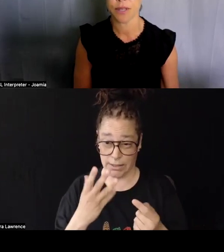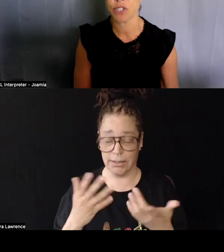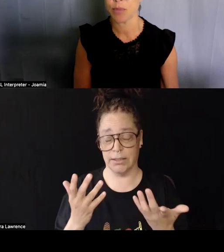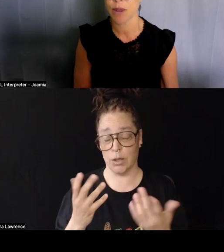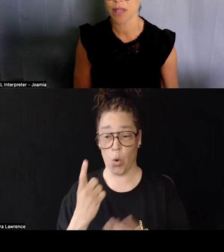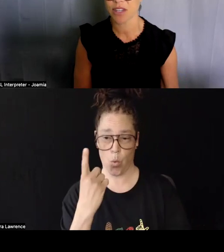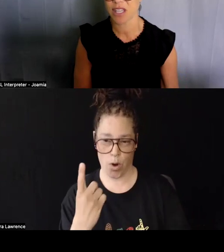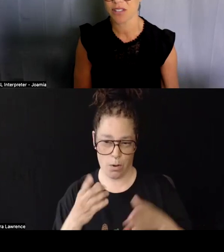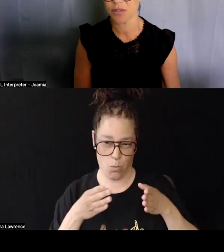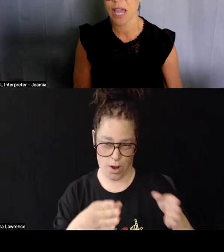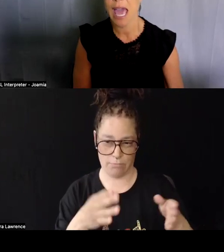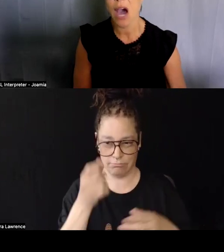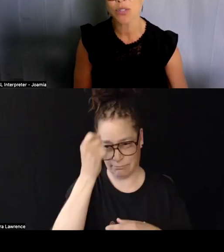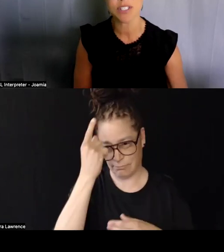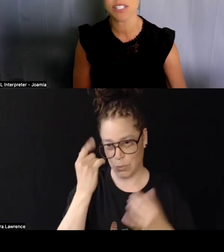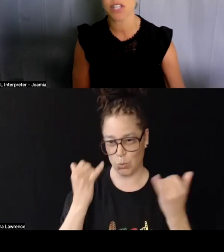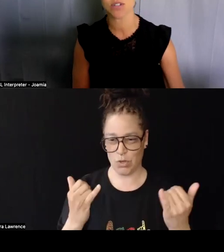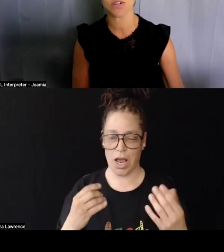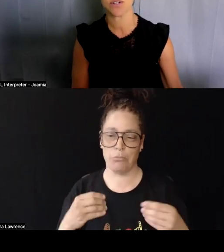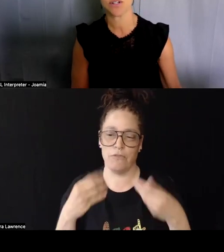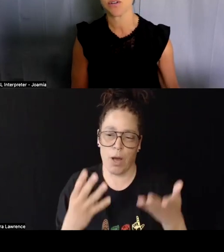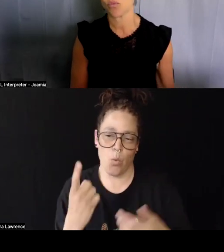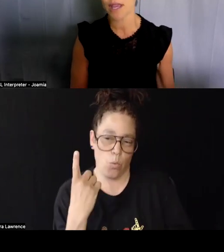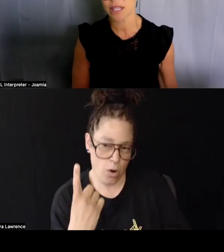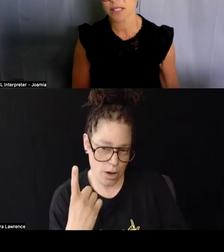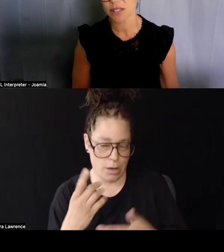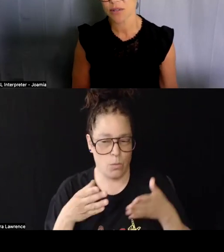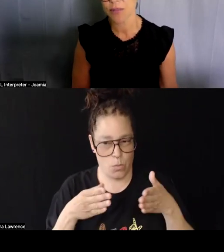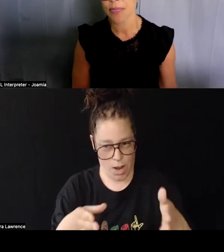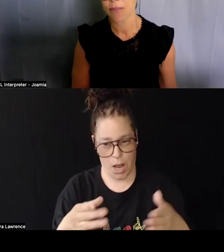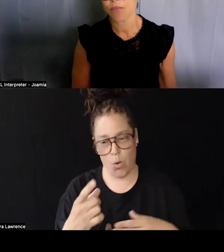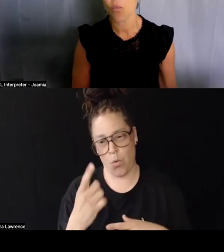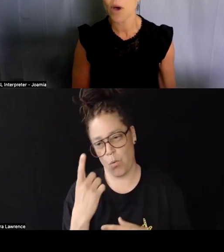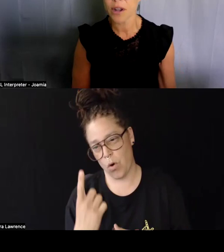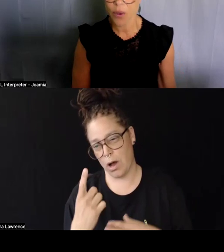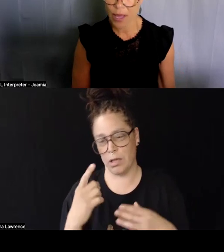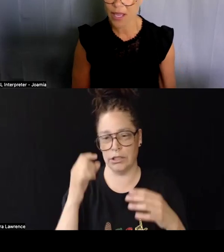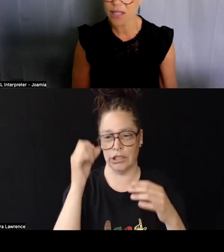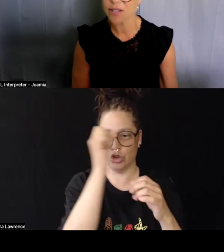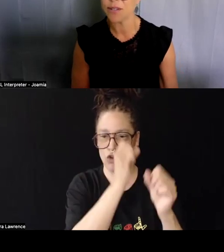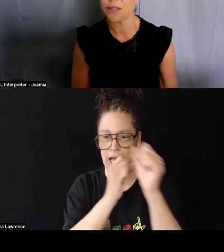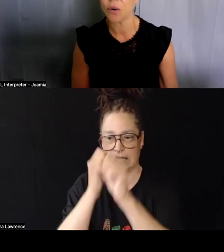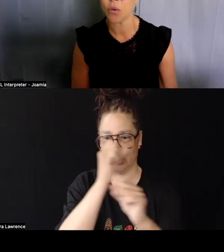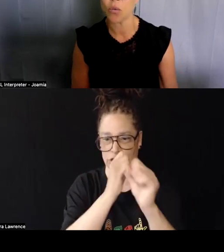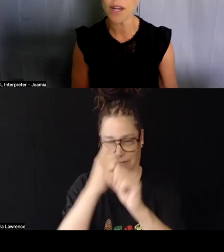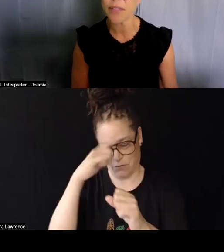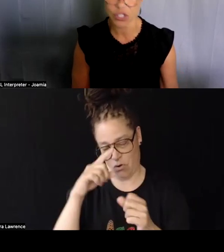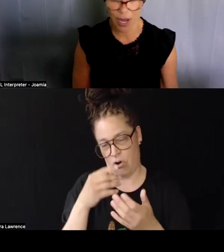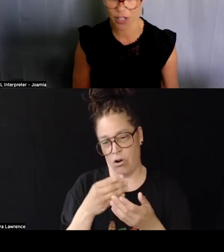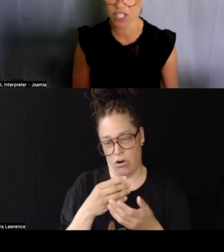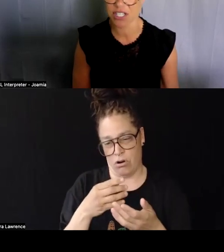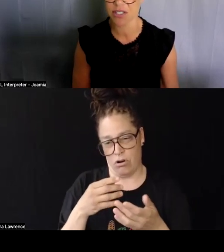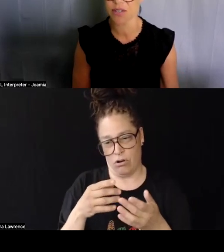for them to be recognized. How to decenter whiteness? One of